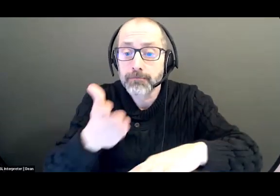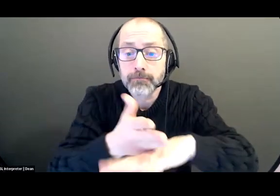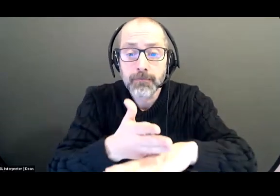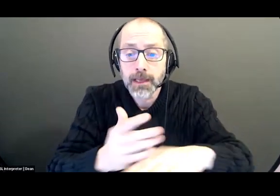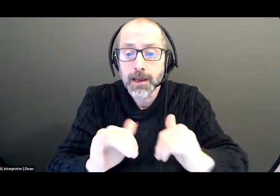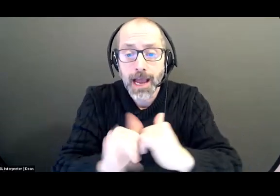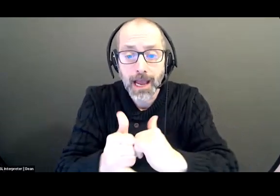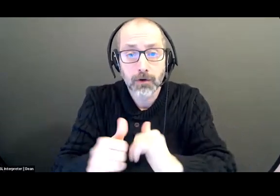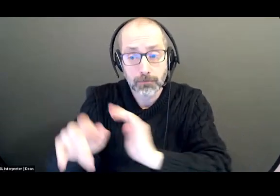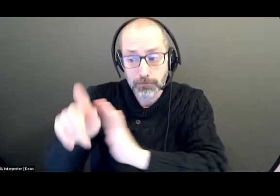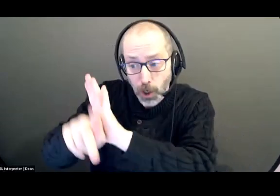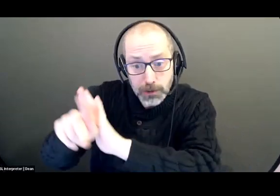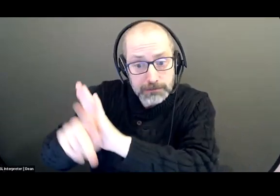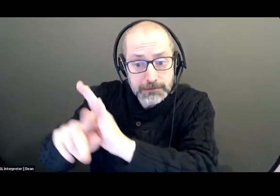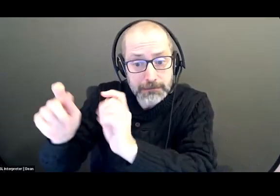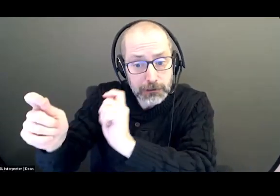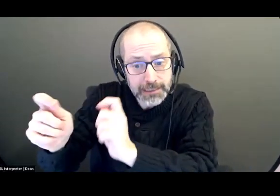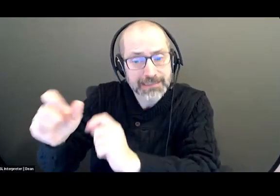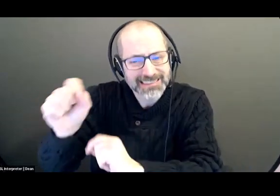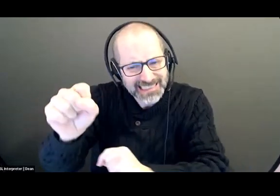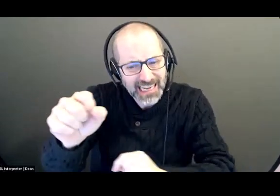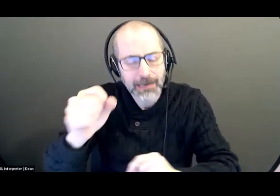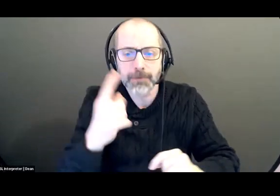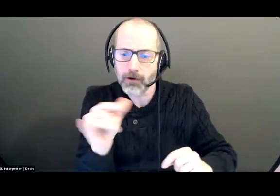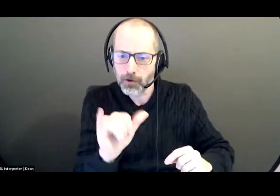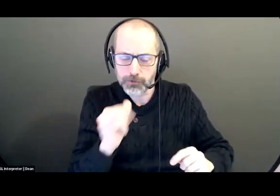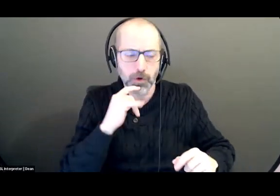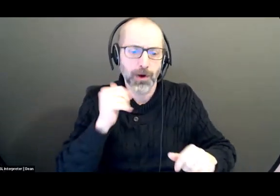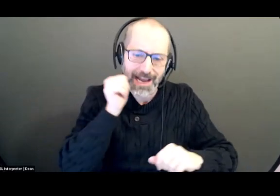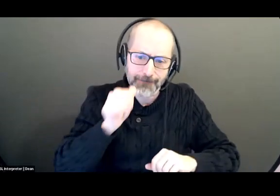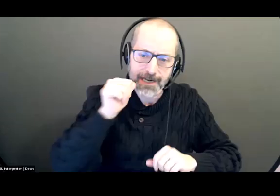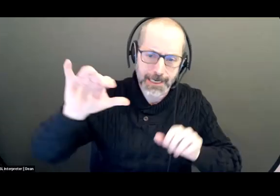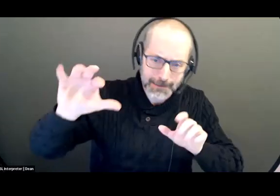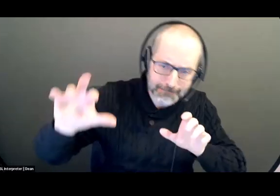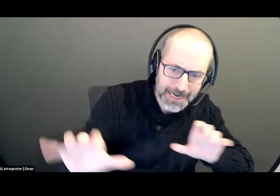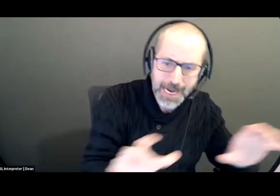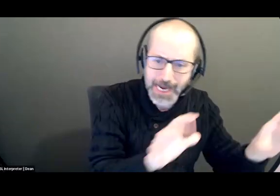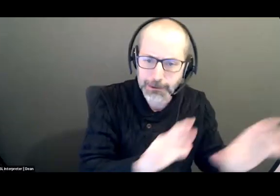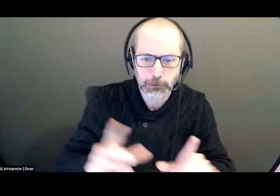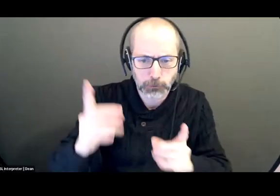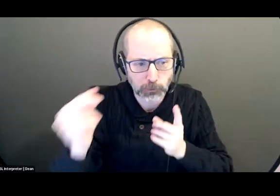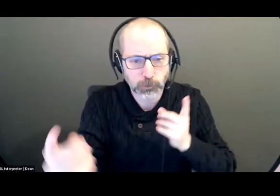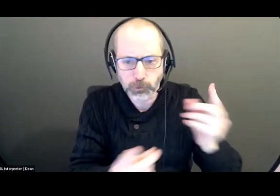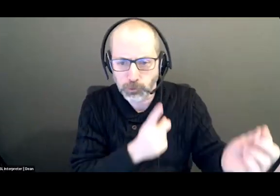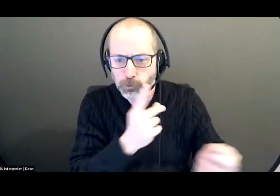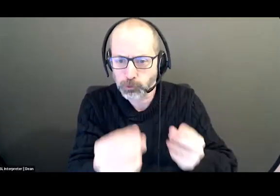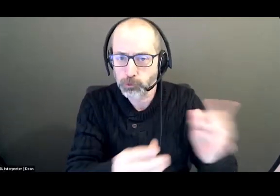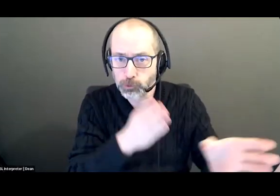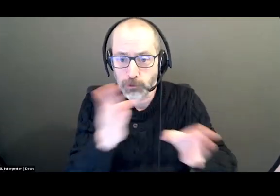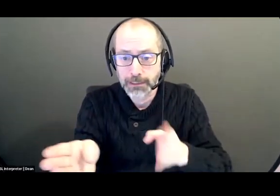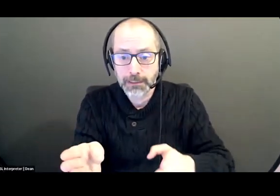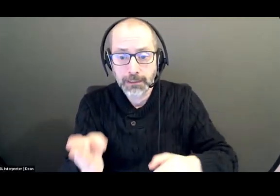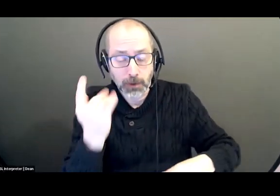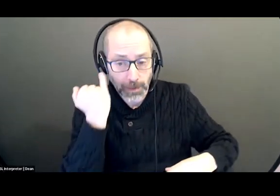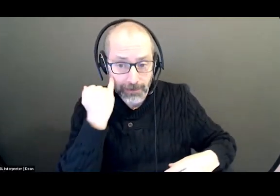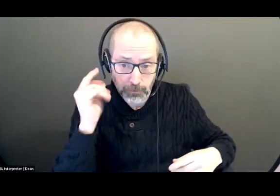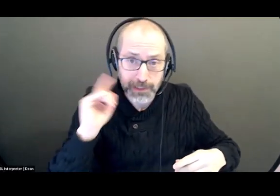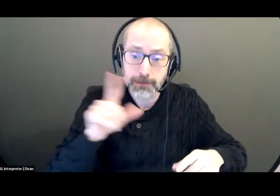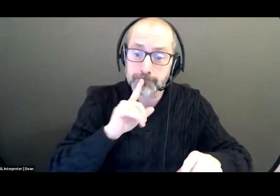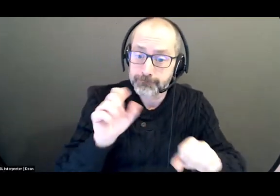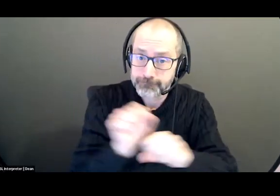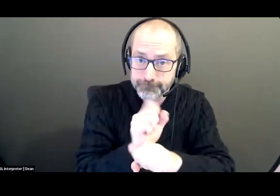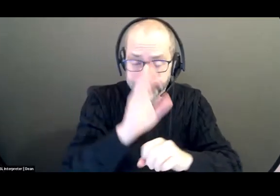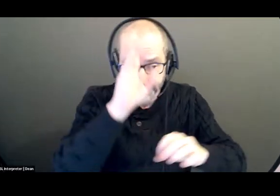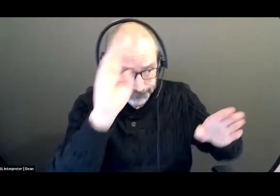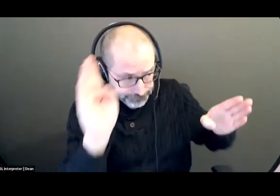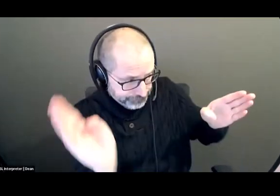Advancing health equity doesn't happen through a single policy or initiative. It happens through consistent, everyday actions across our